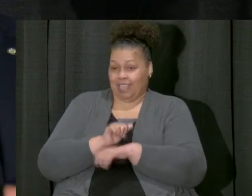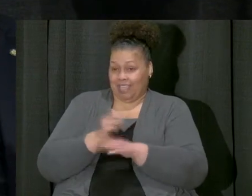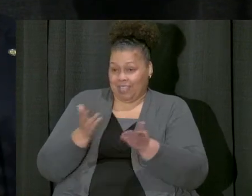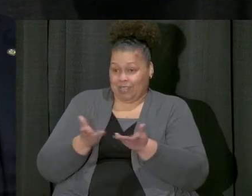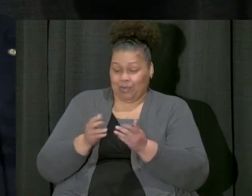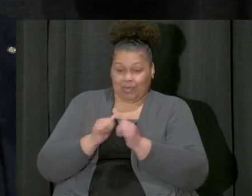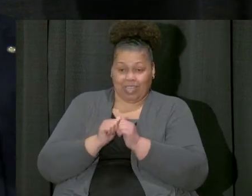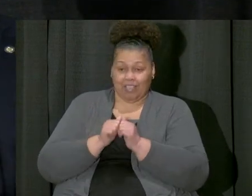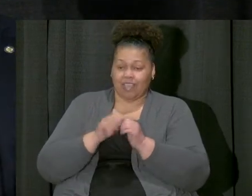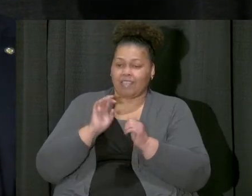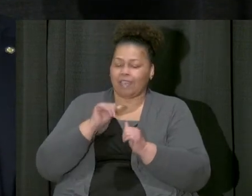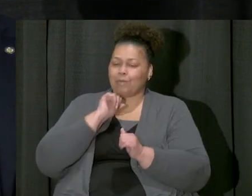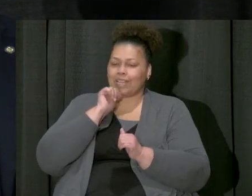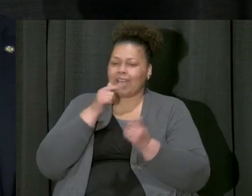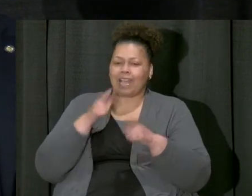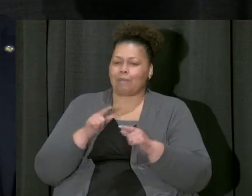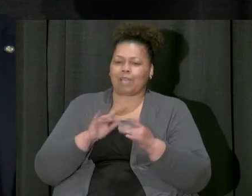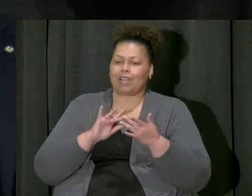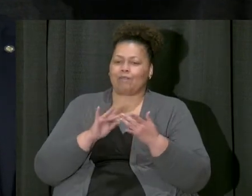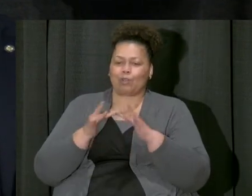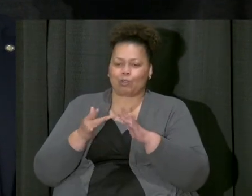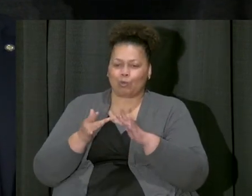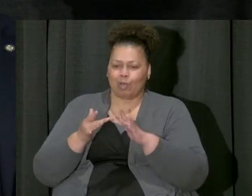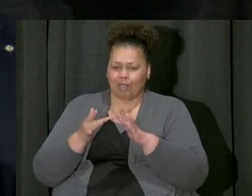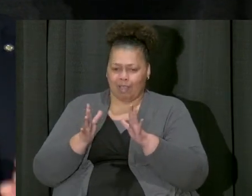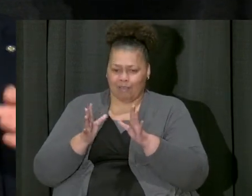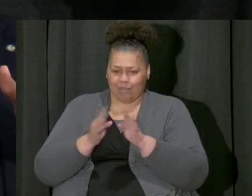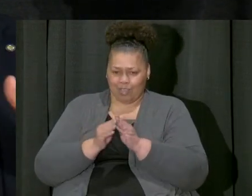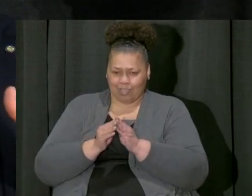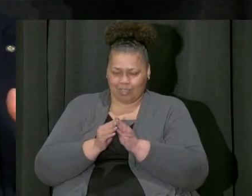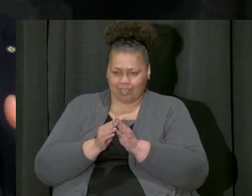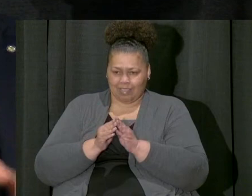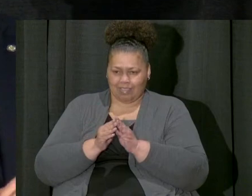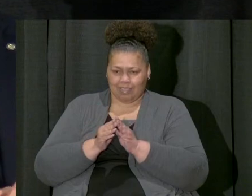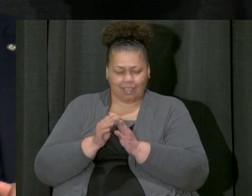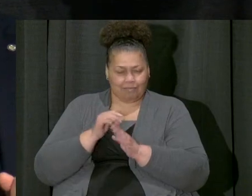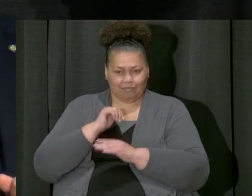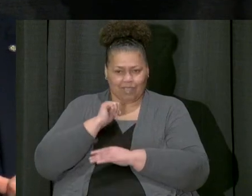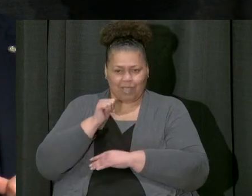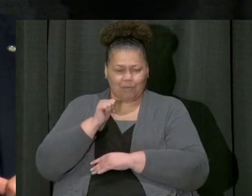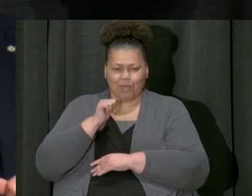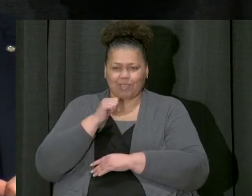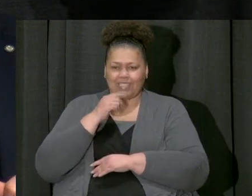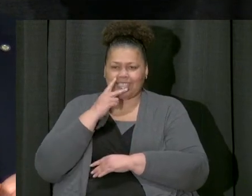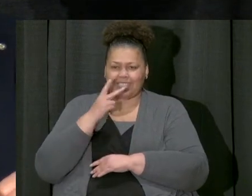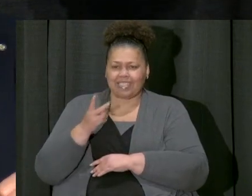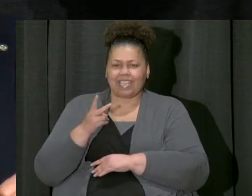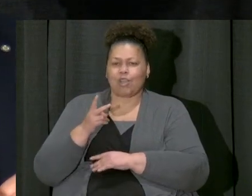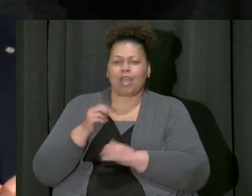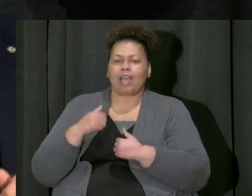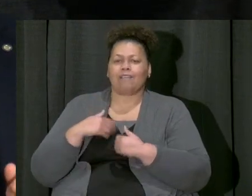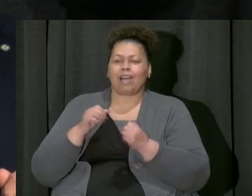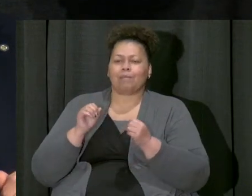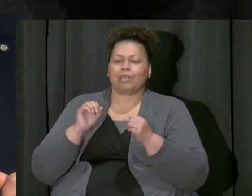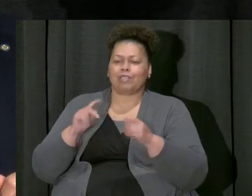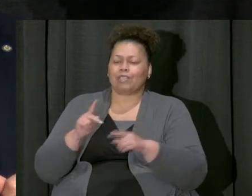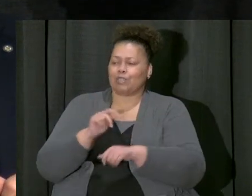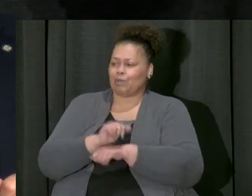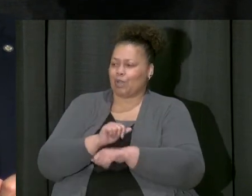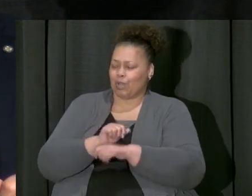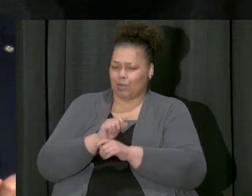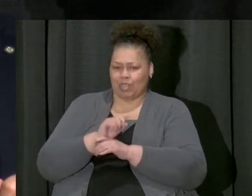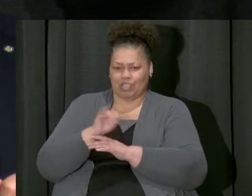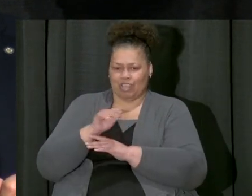in a virtual conference, okay? And I wouldn't see or had the opportunity to work with Chico, let's not work with